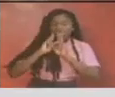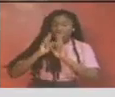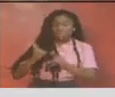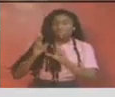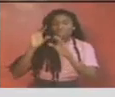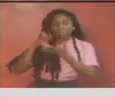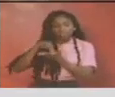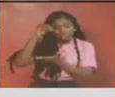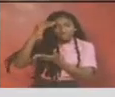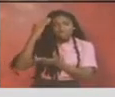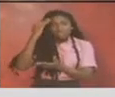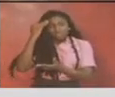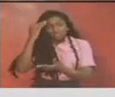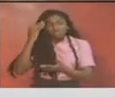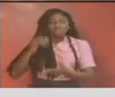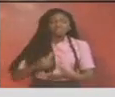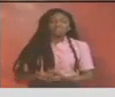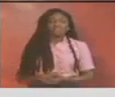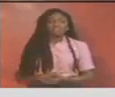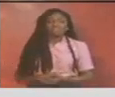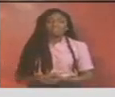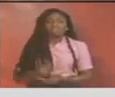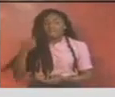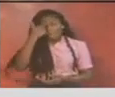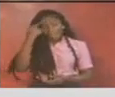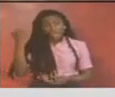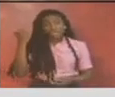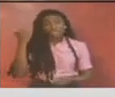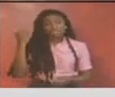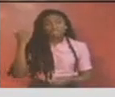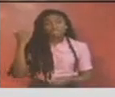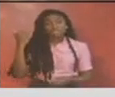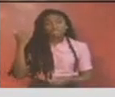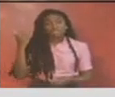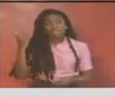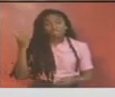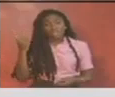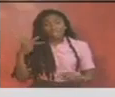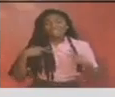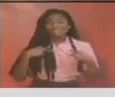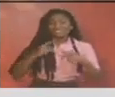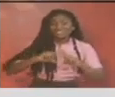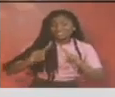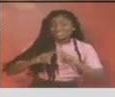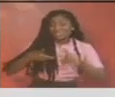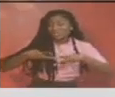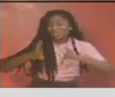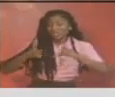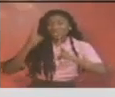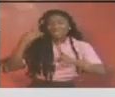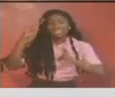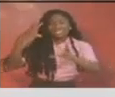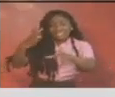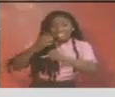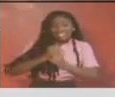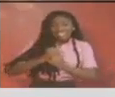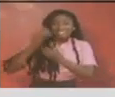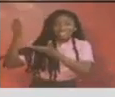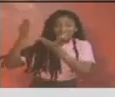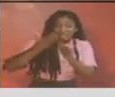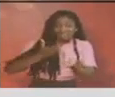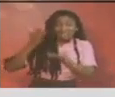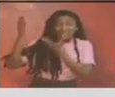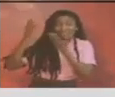maybe take a look at. And because there are shared pathways for accessing medical products in the region, this